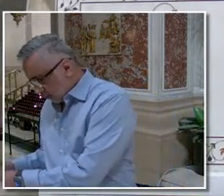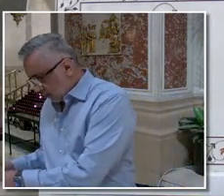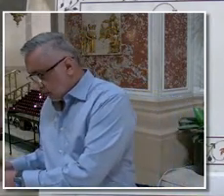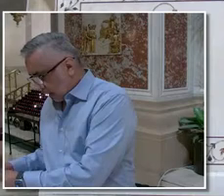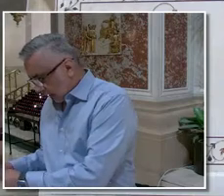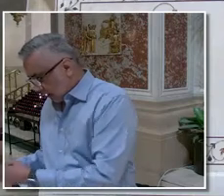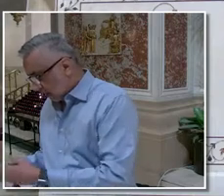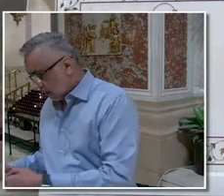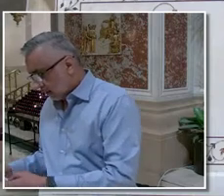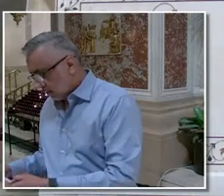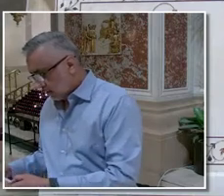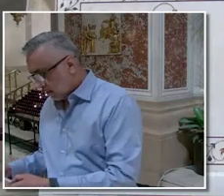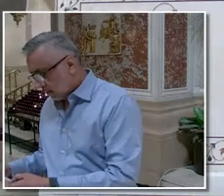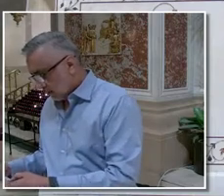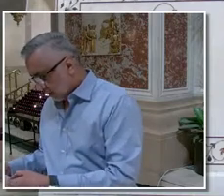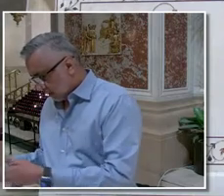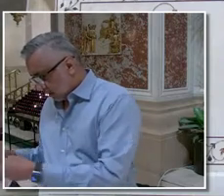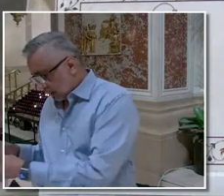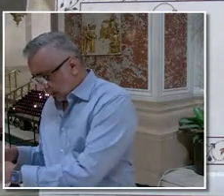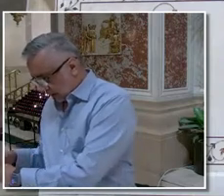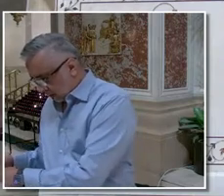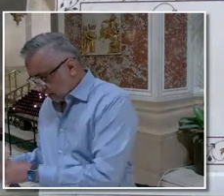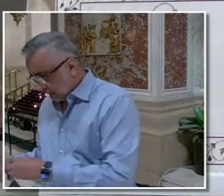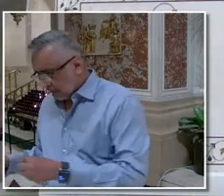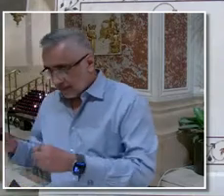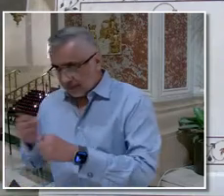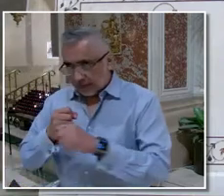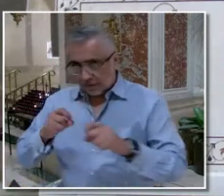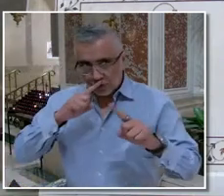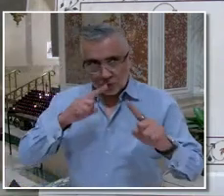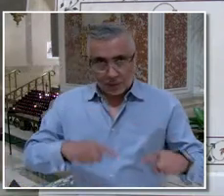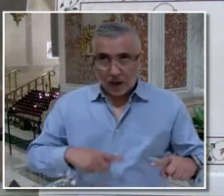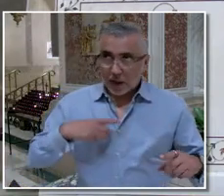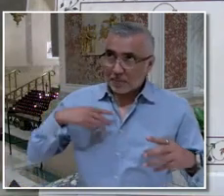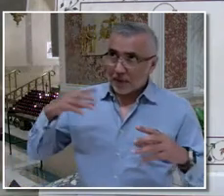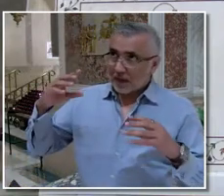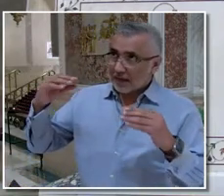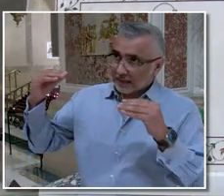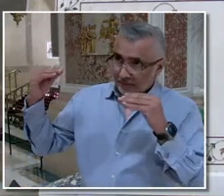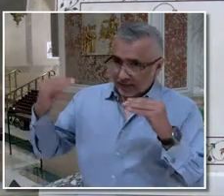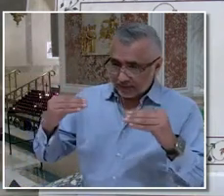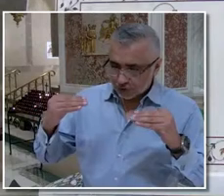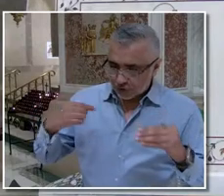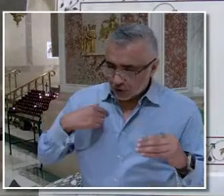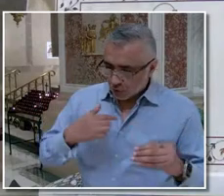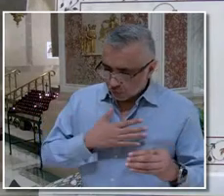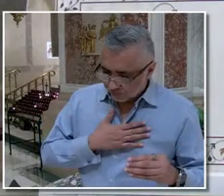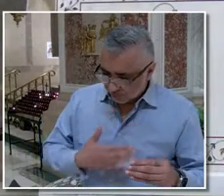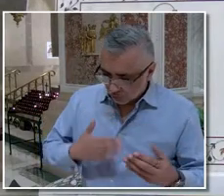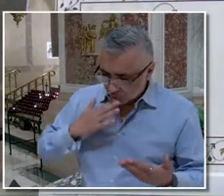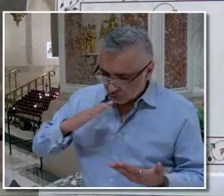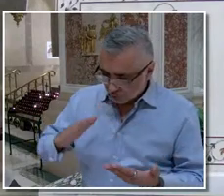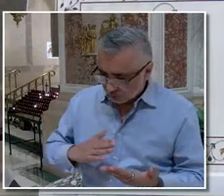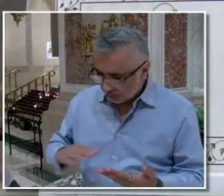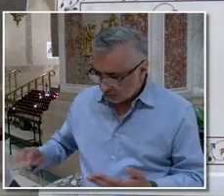At the Savior's command, and formed by divine teaching, we dare to sing.